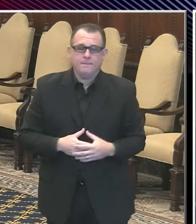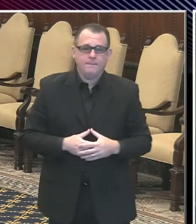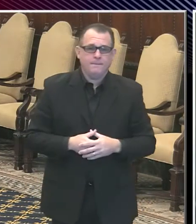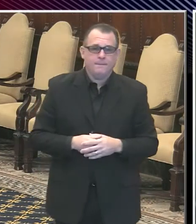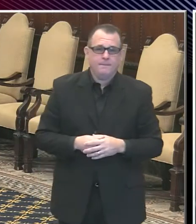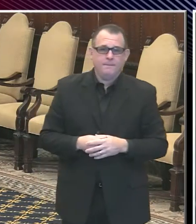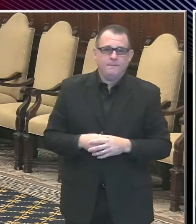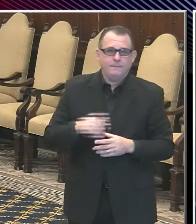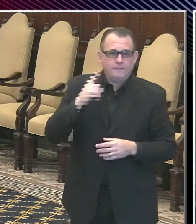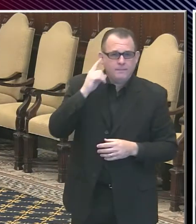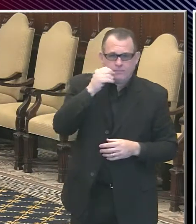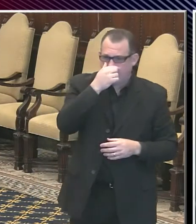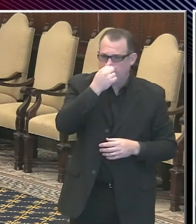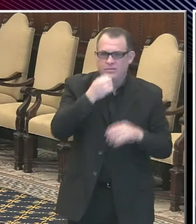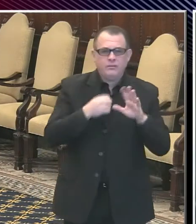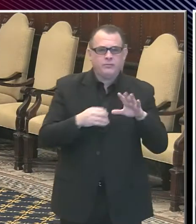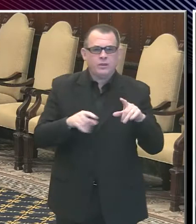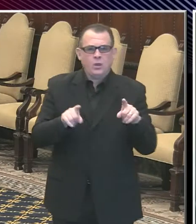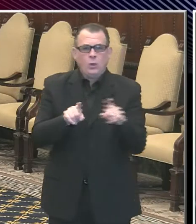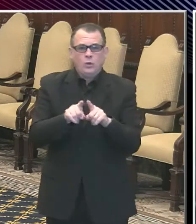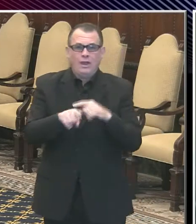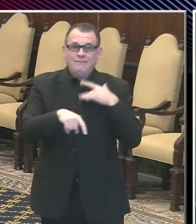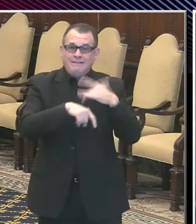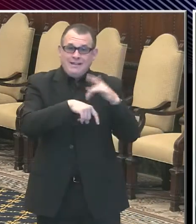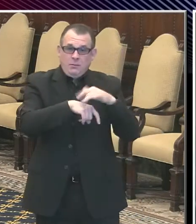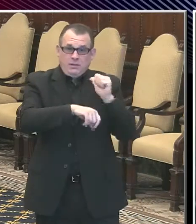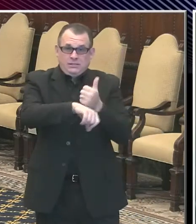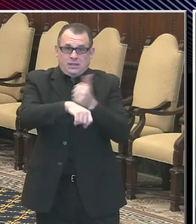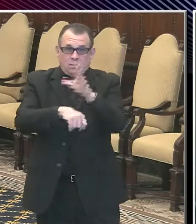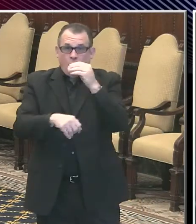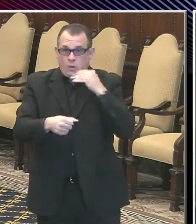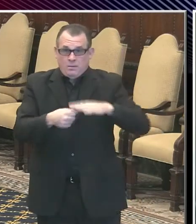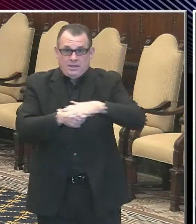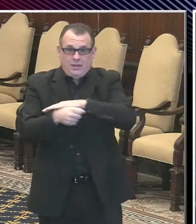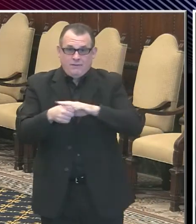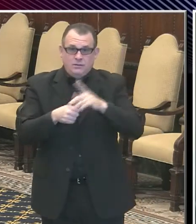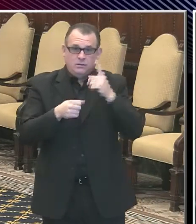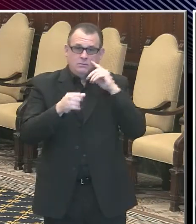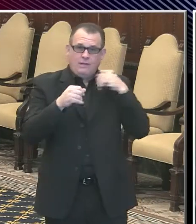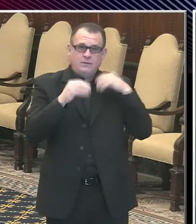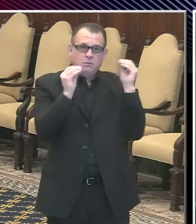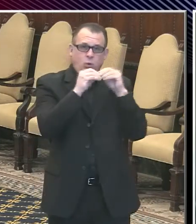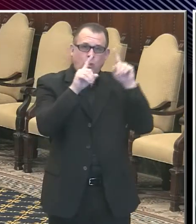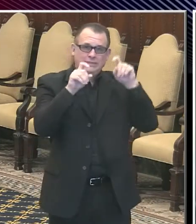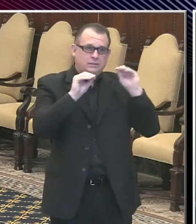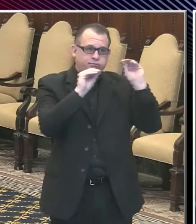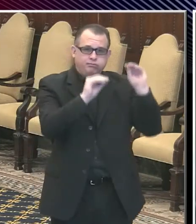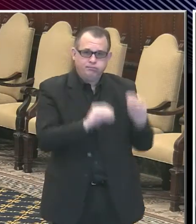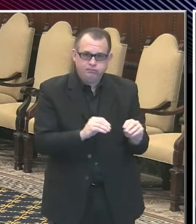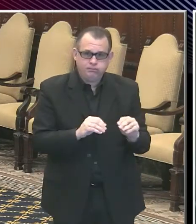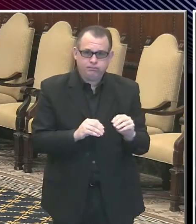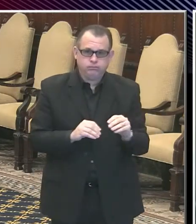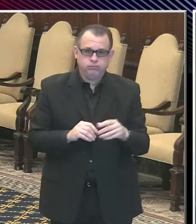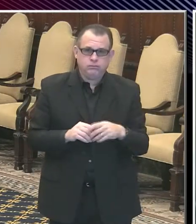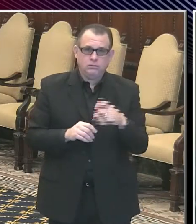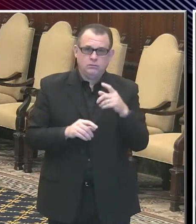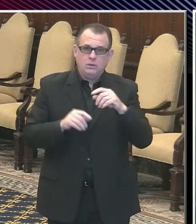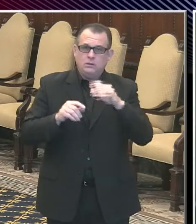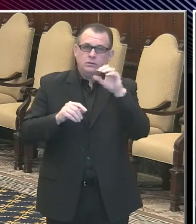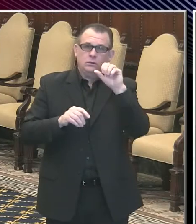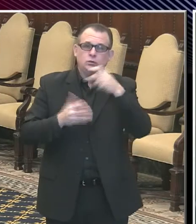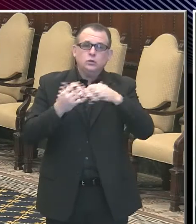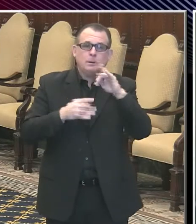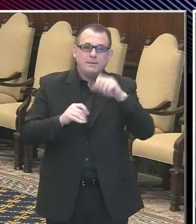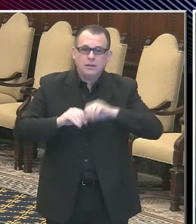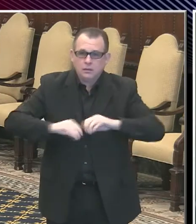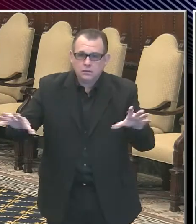about the availability of sites in their specific neighborhood. We're going to be putting out messages on social media. We're going to be putting messages on